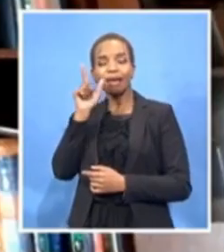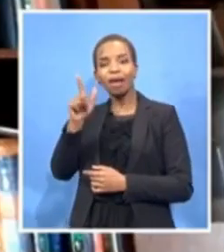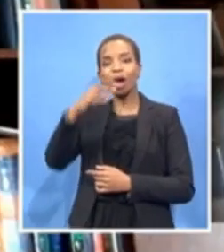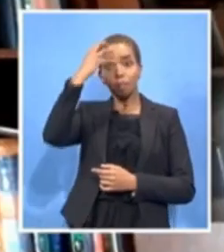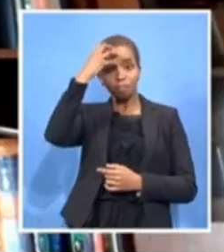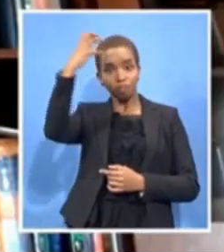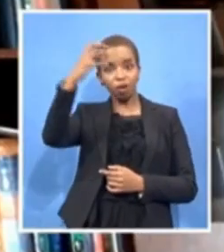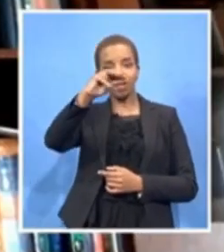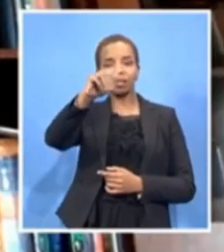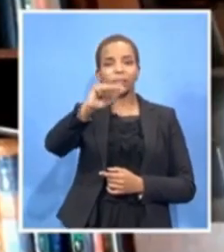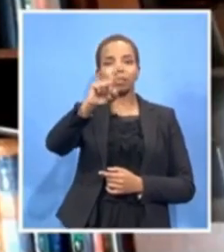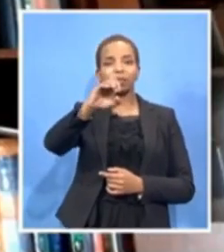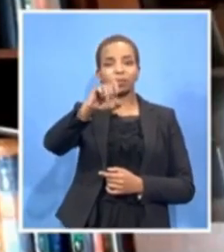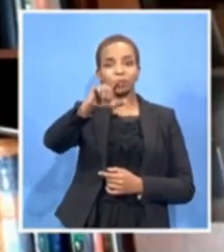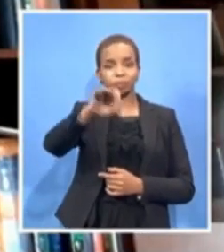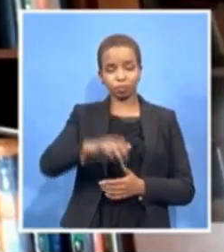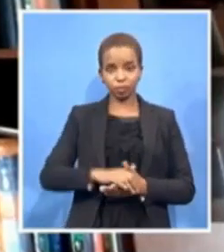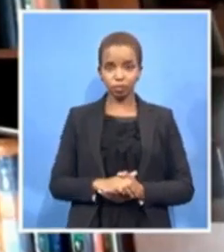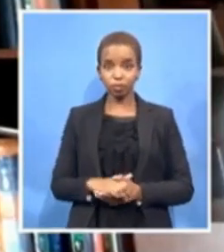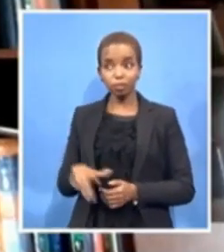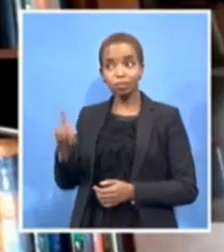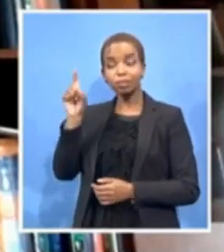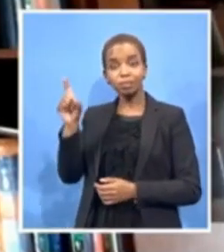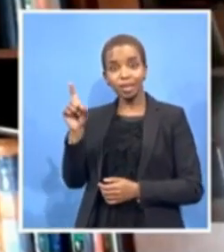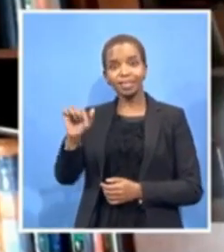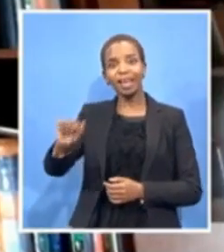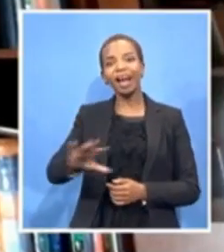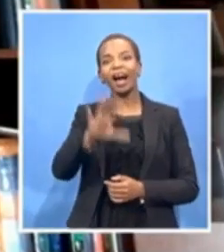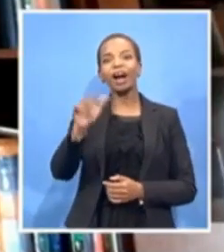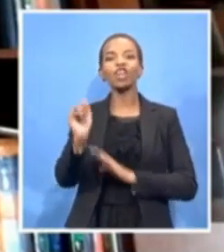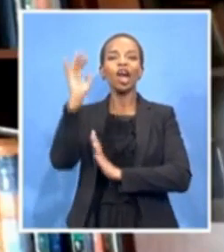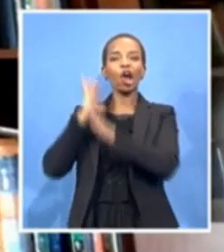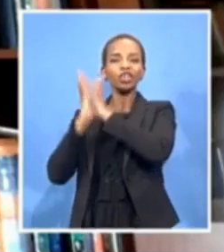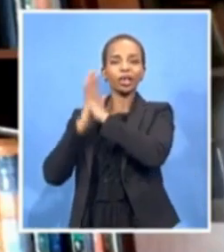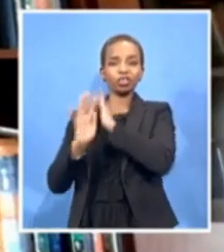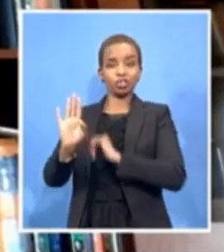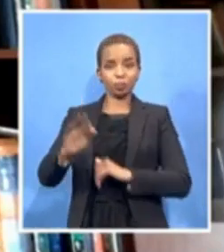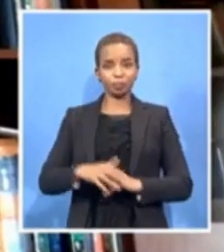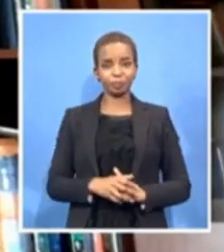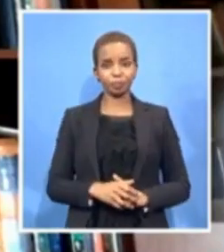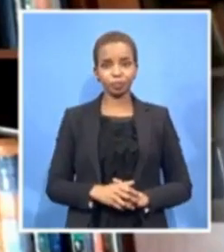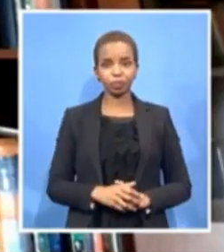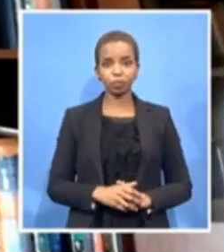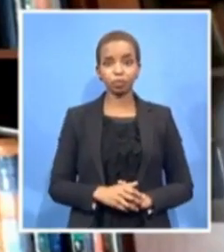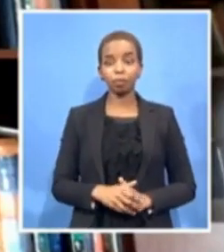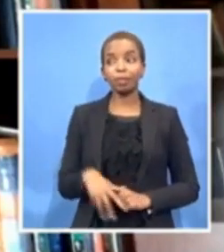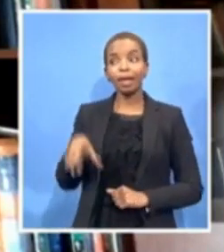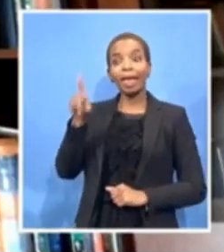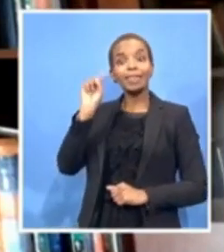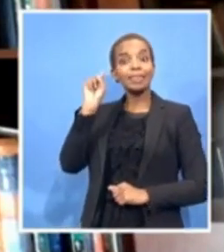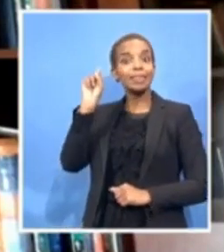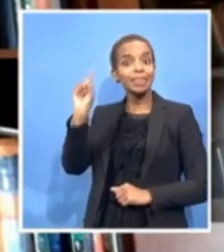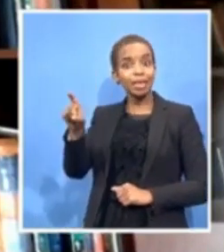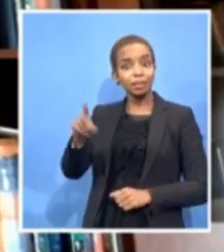a Triple Heritage. And in that particular documentary, he